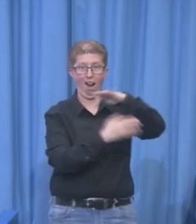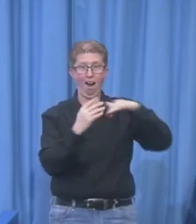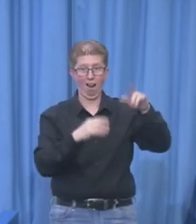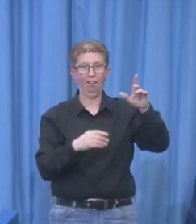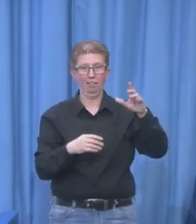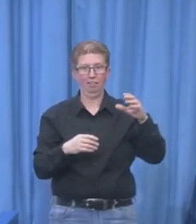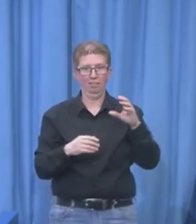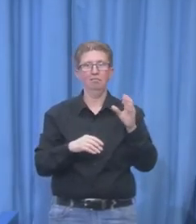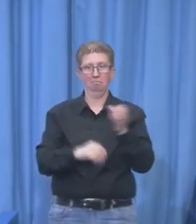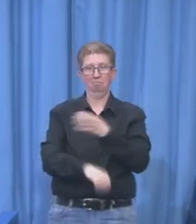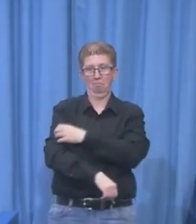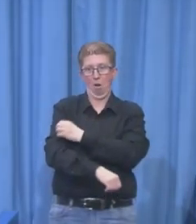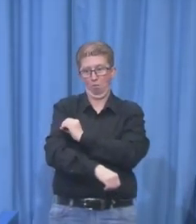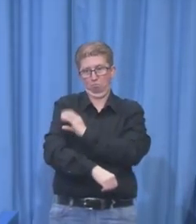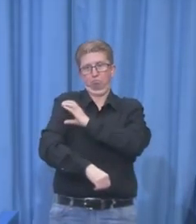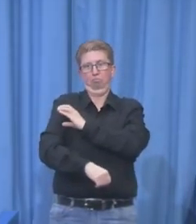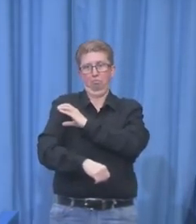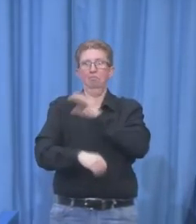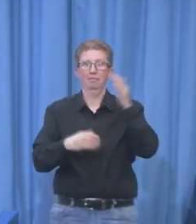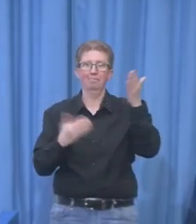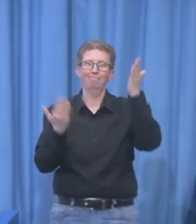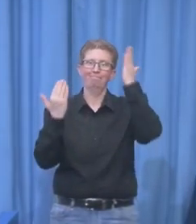participate in a team